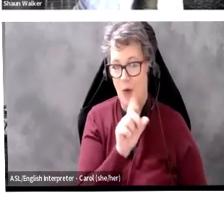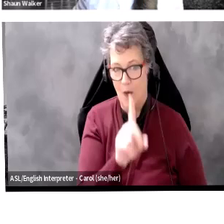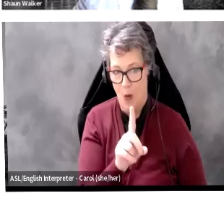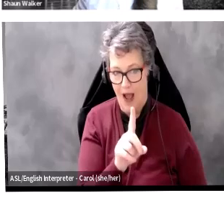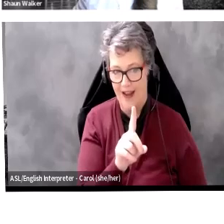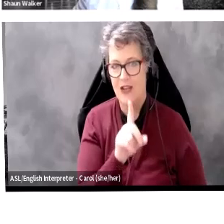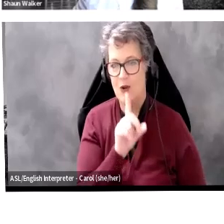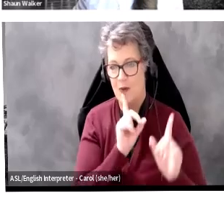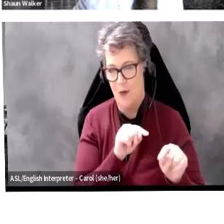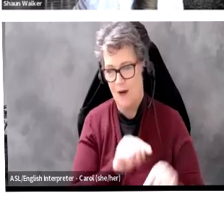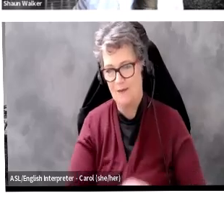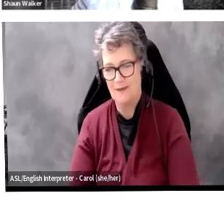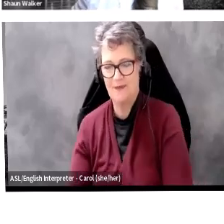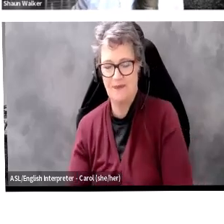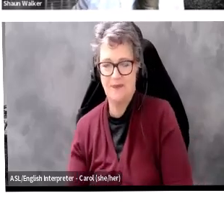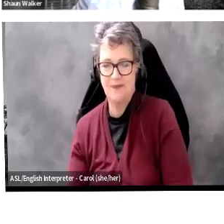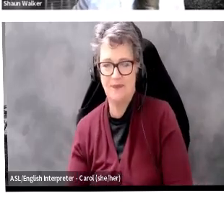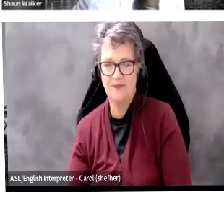8.1 report.